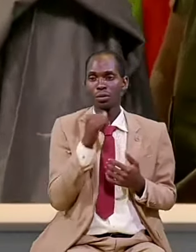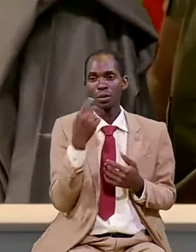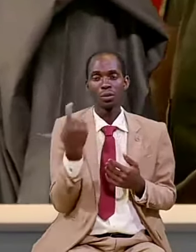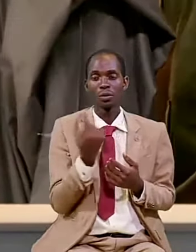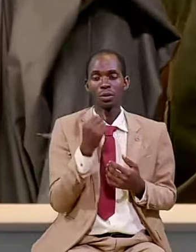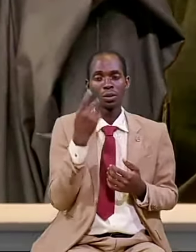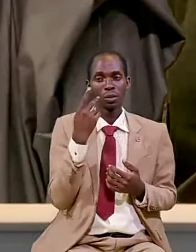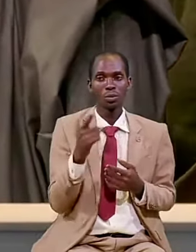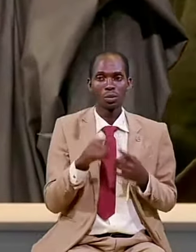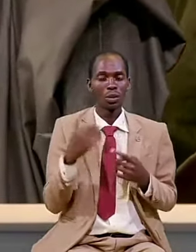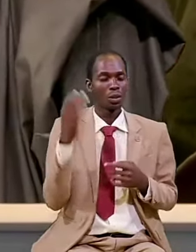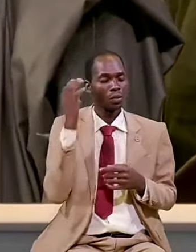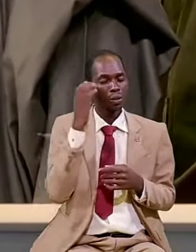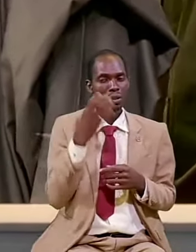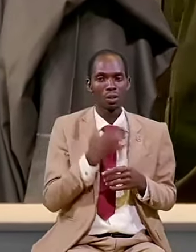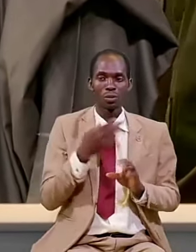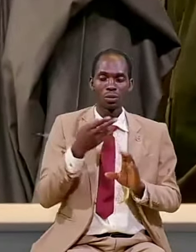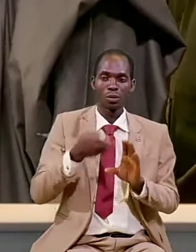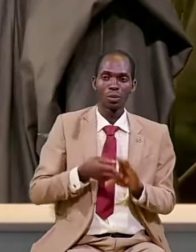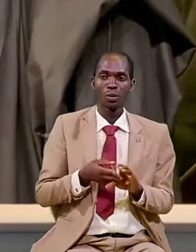It's my sincere prayer